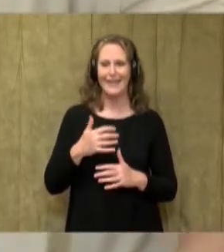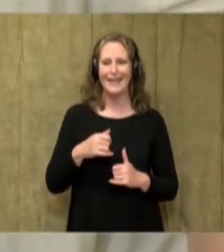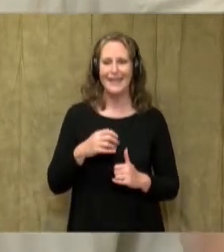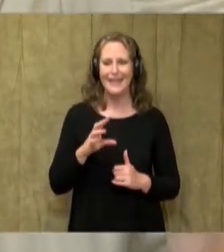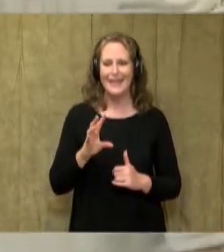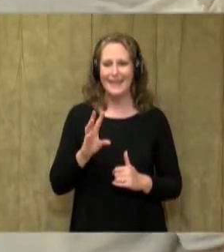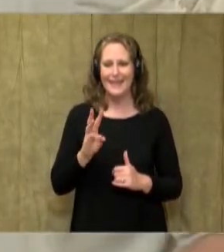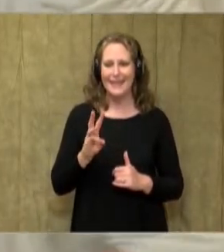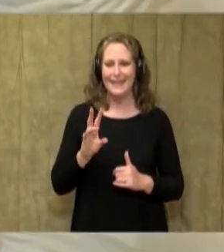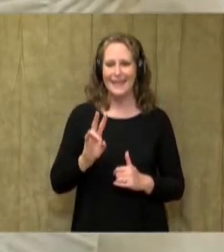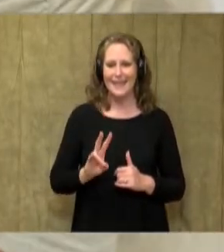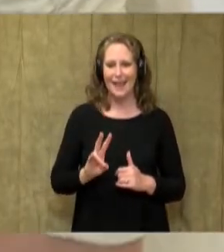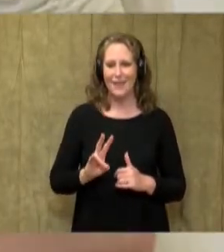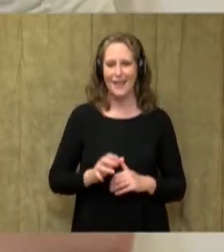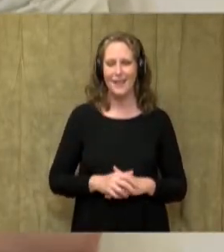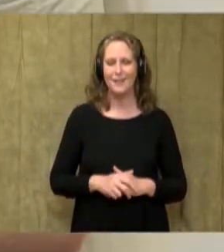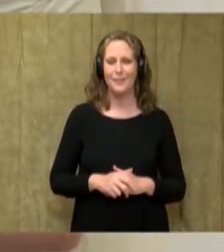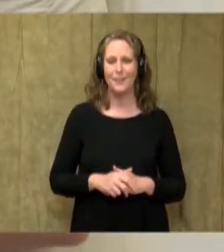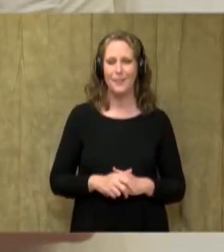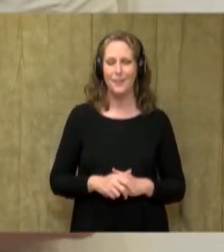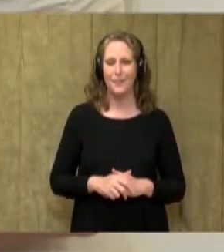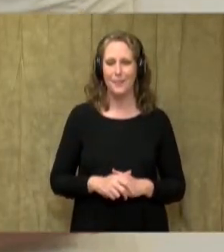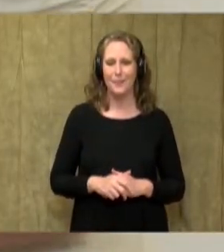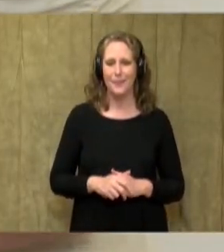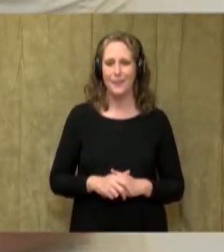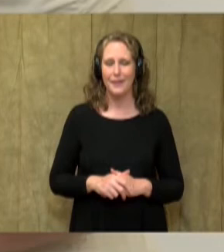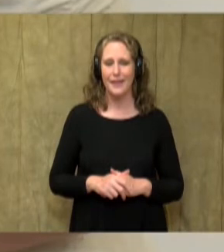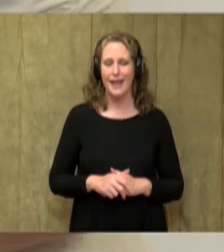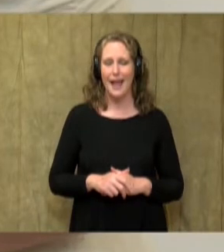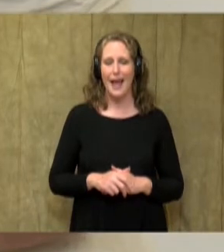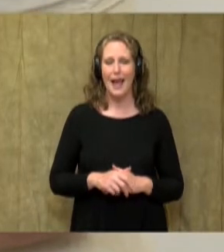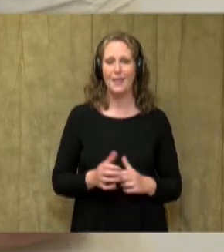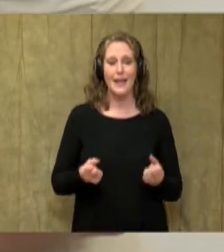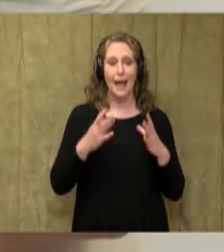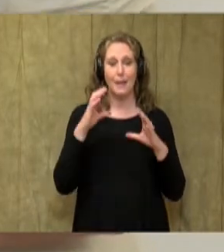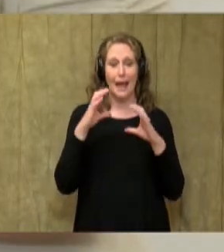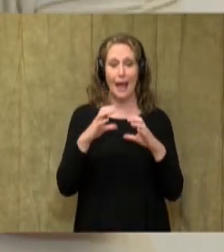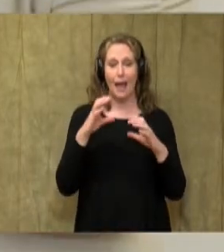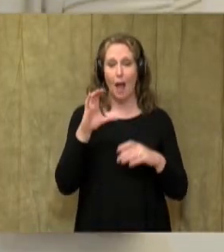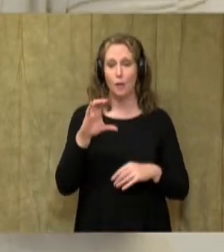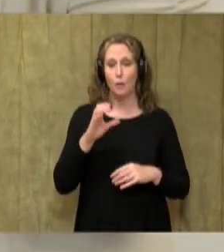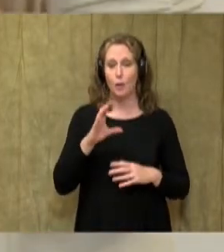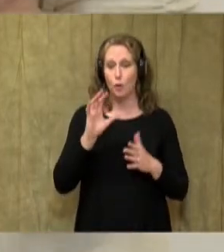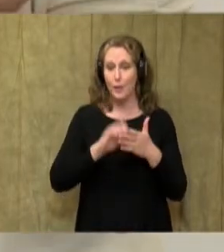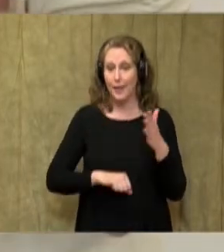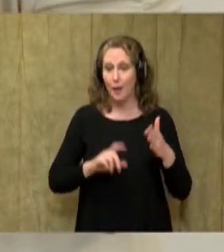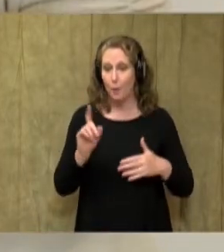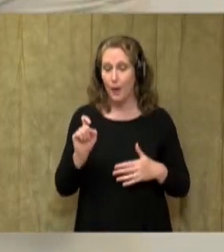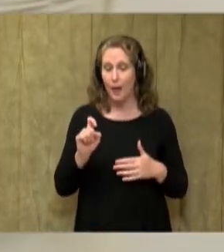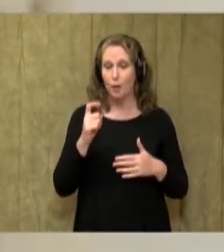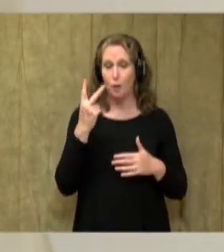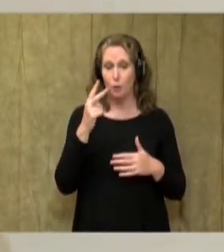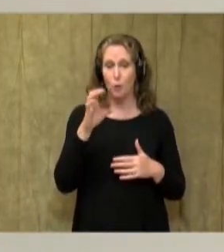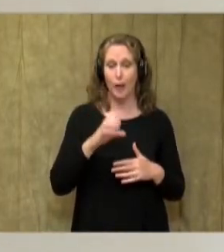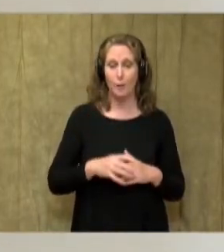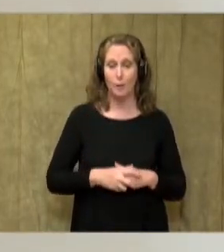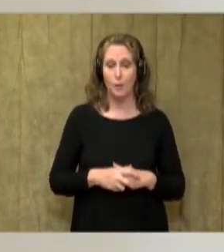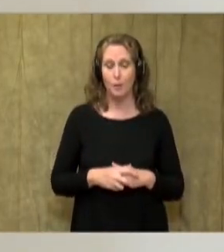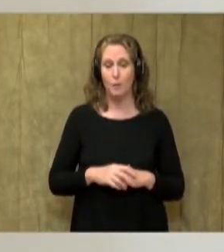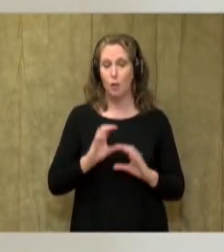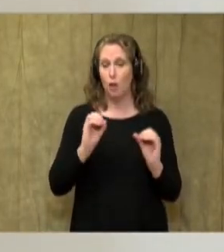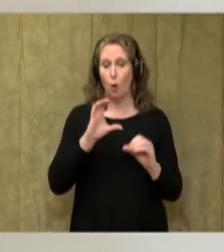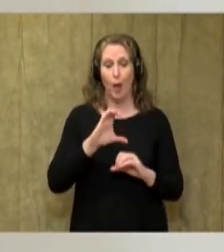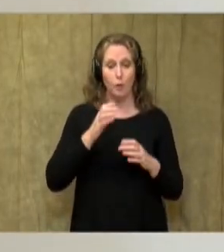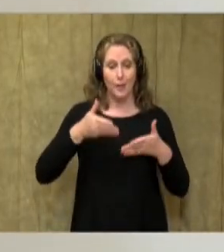7. Take away 7 tens, and then we take away how many hundreds? We take away 200s. We have no